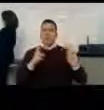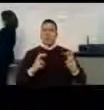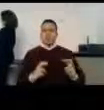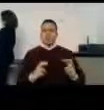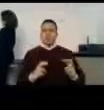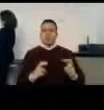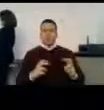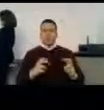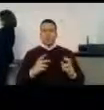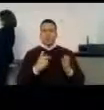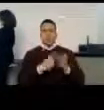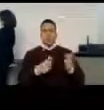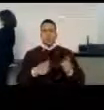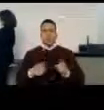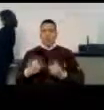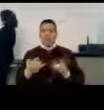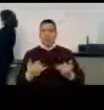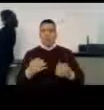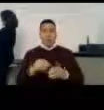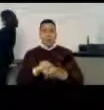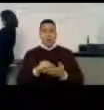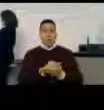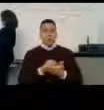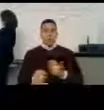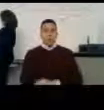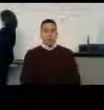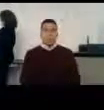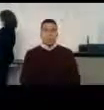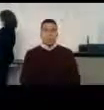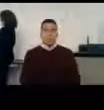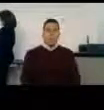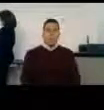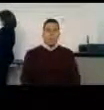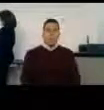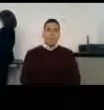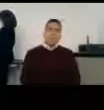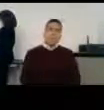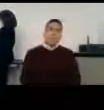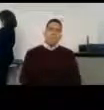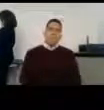some of the happenings that are occurring in New York City right now.